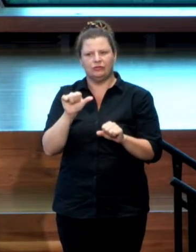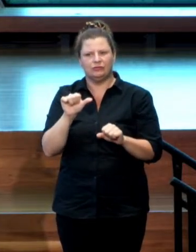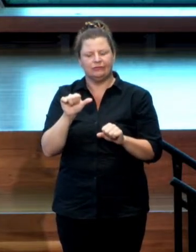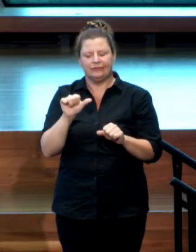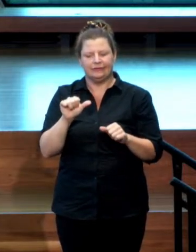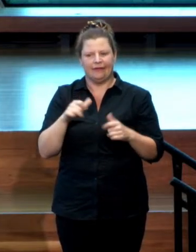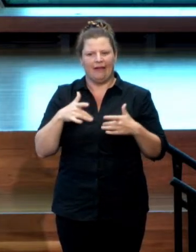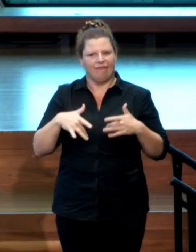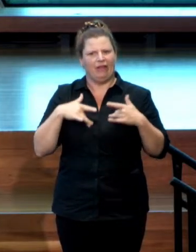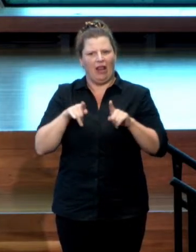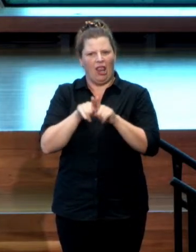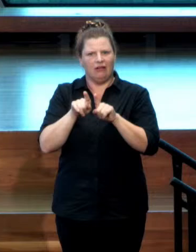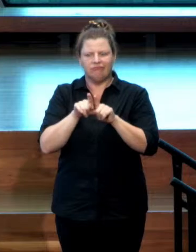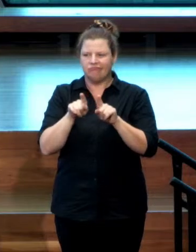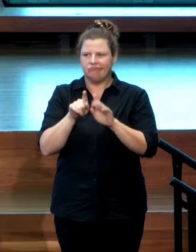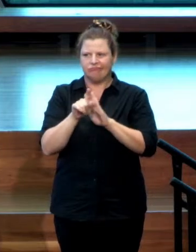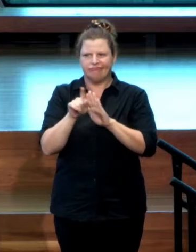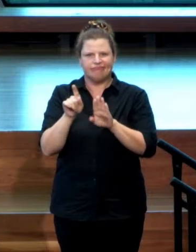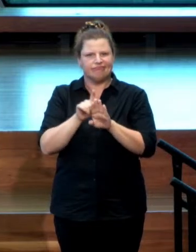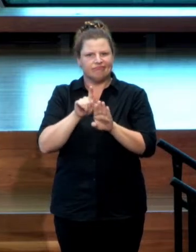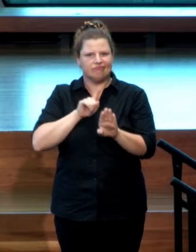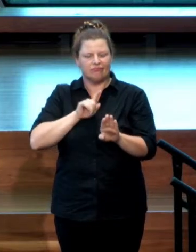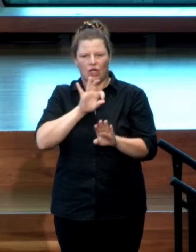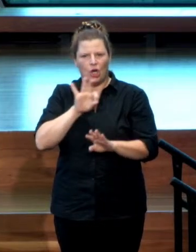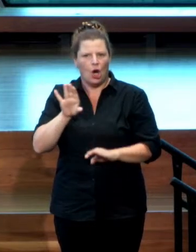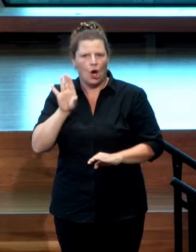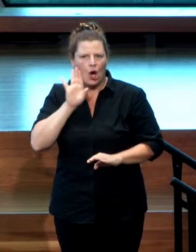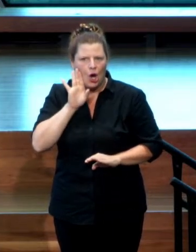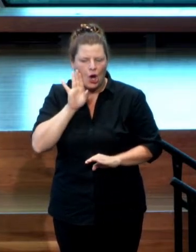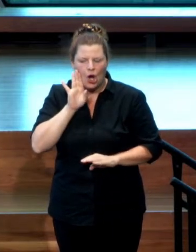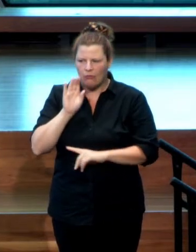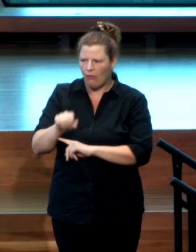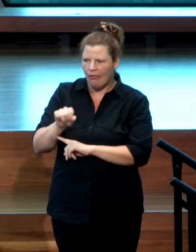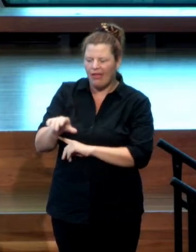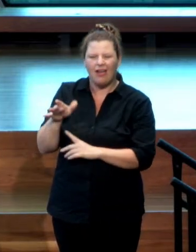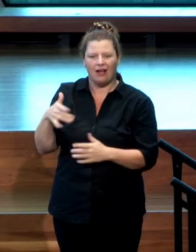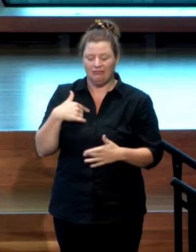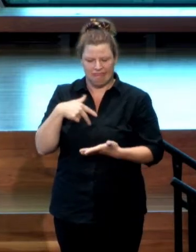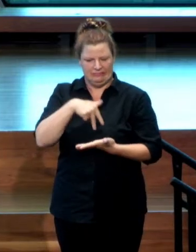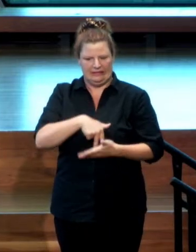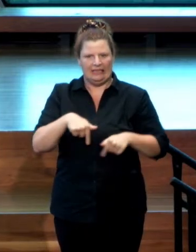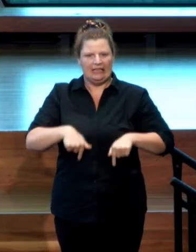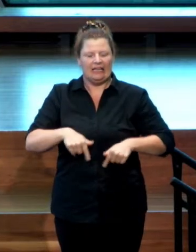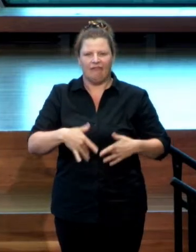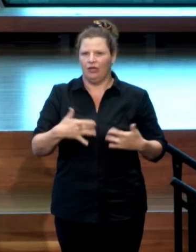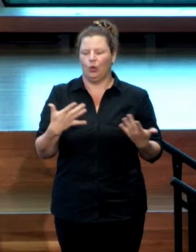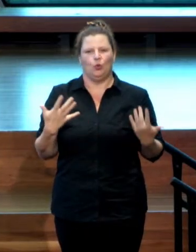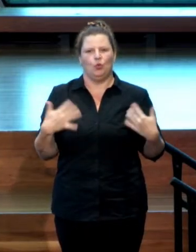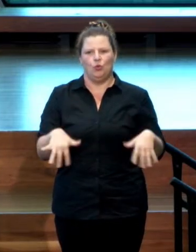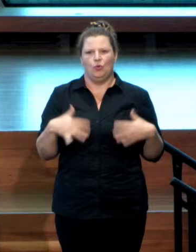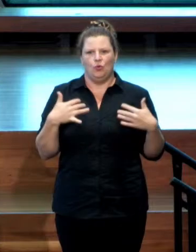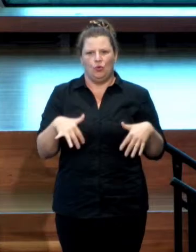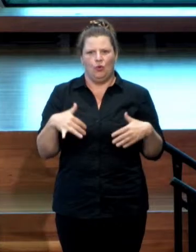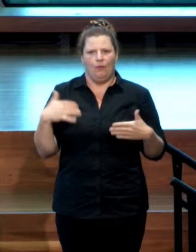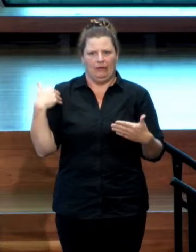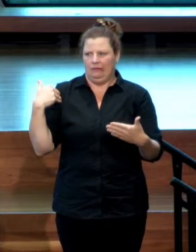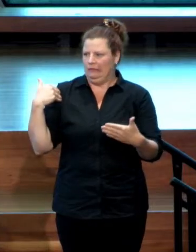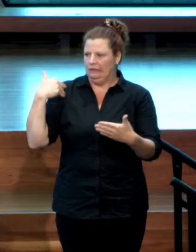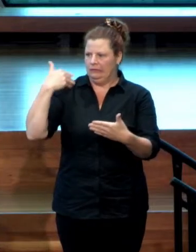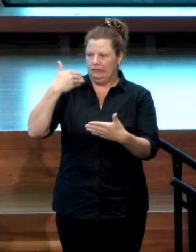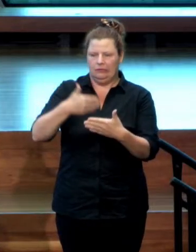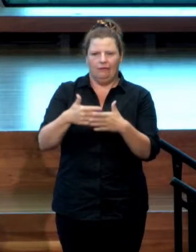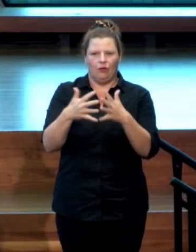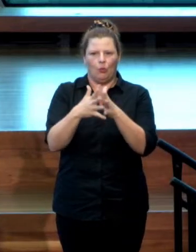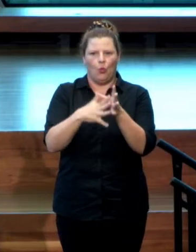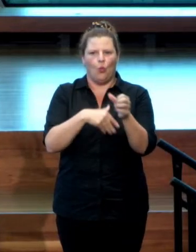heard. And so to be standing here today is surreal. And it's been a long journey from Wangaratta